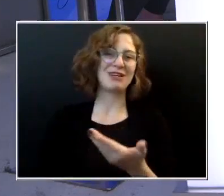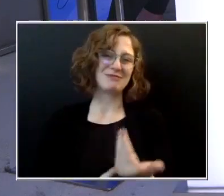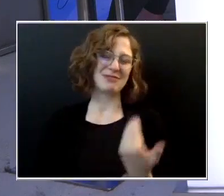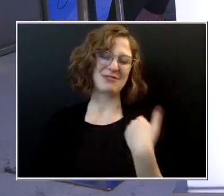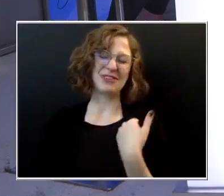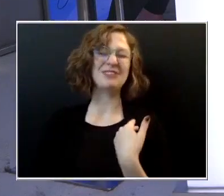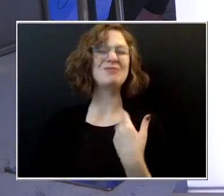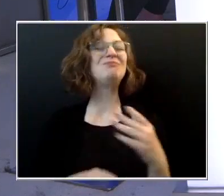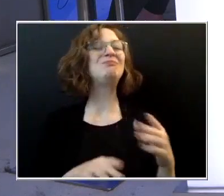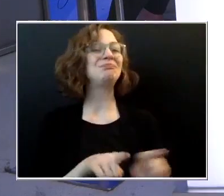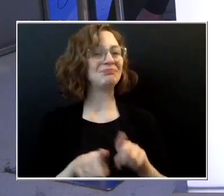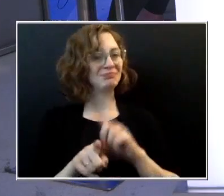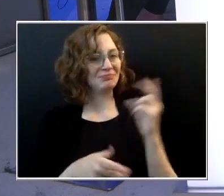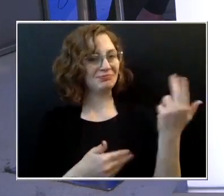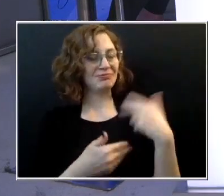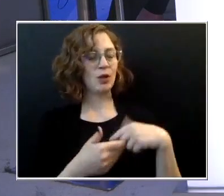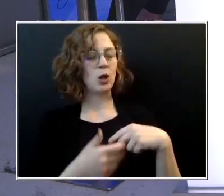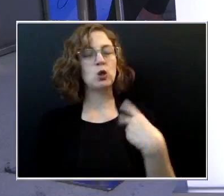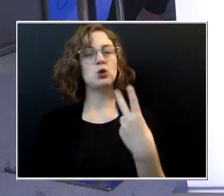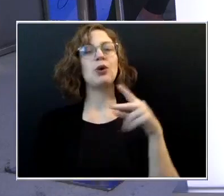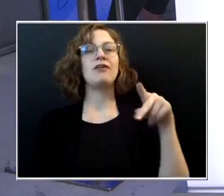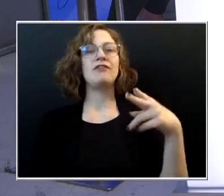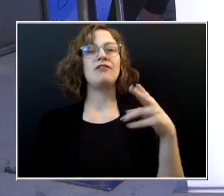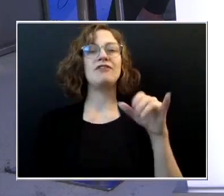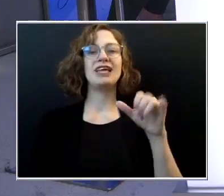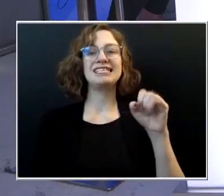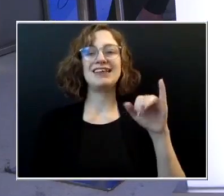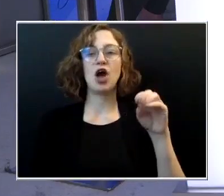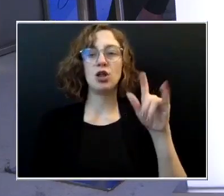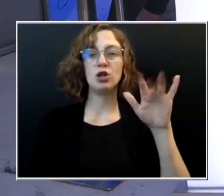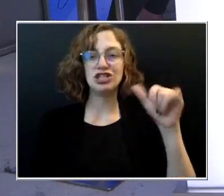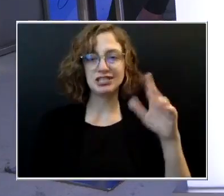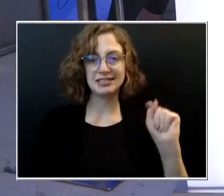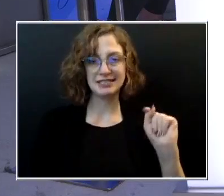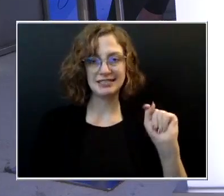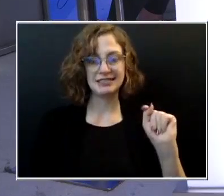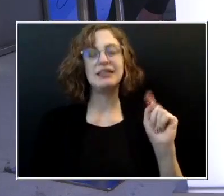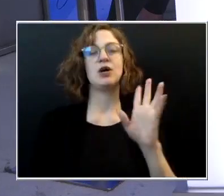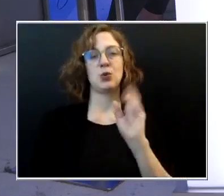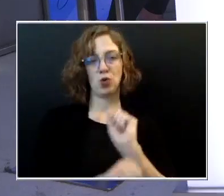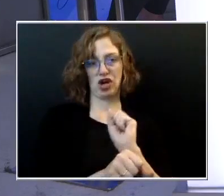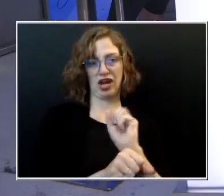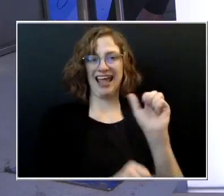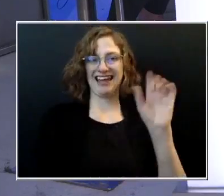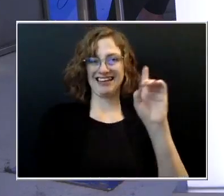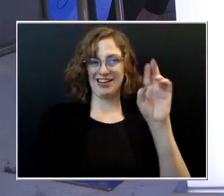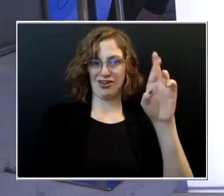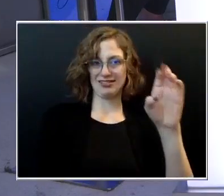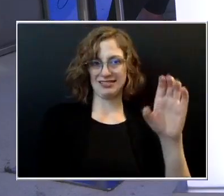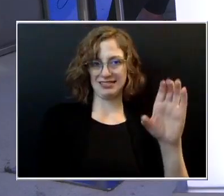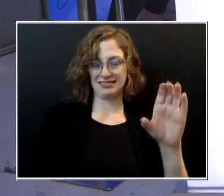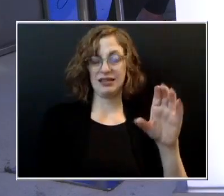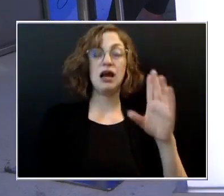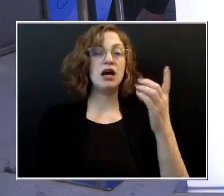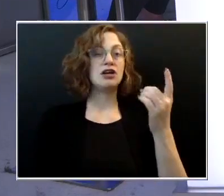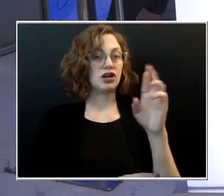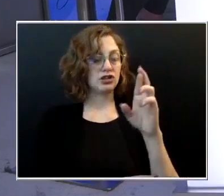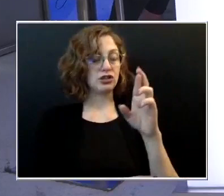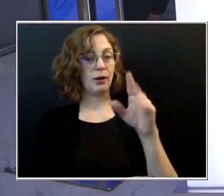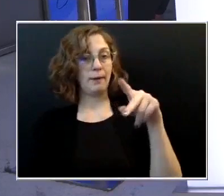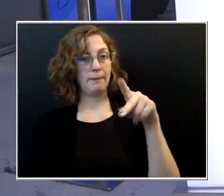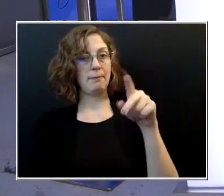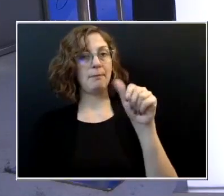joined by two physiologists and researchers working in the ADRC, Drs. Paige Geiger and Jill Morris. Welcome to the